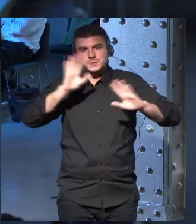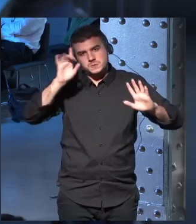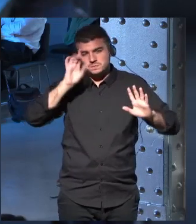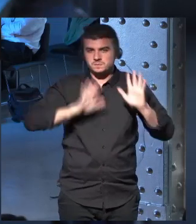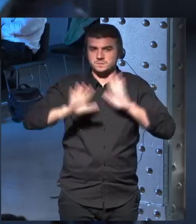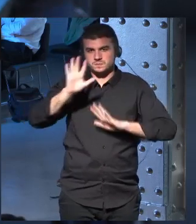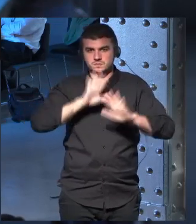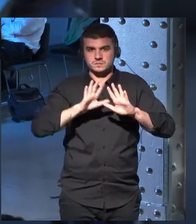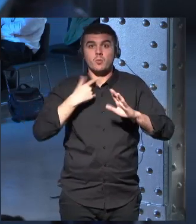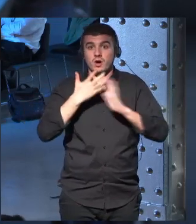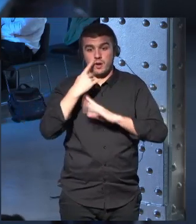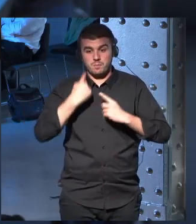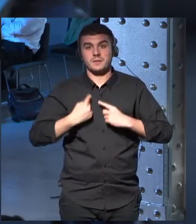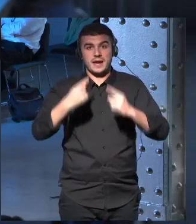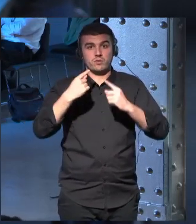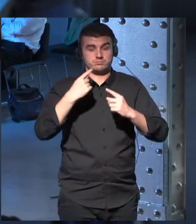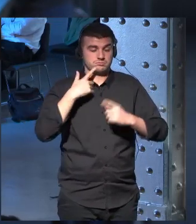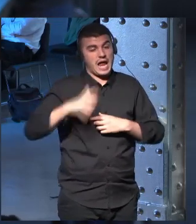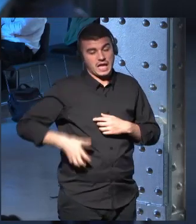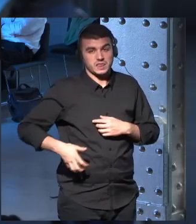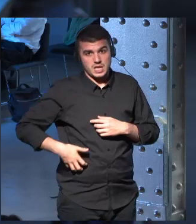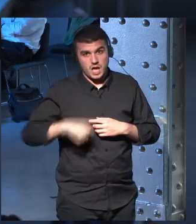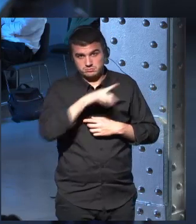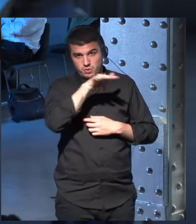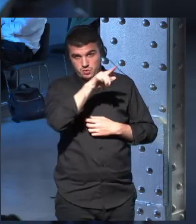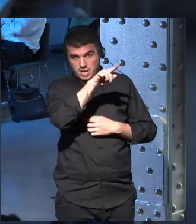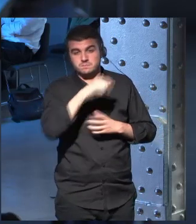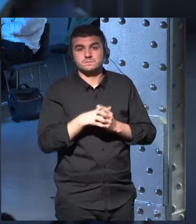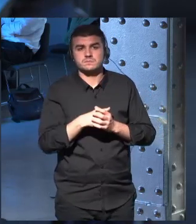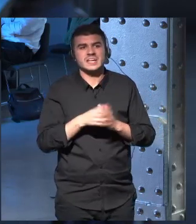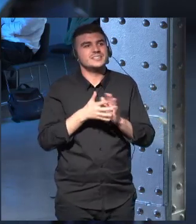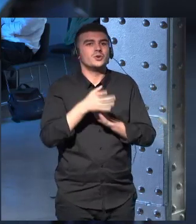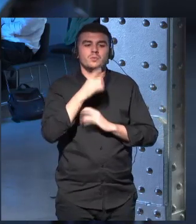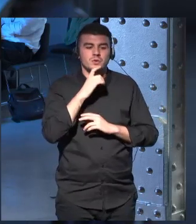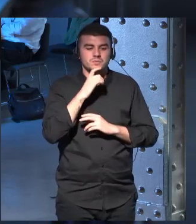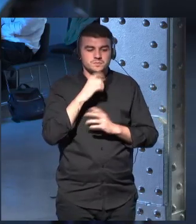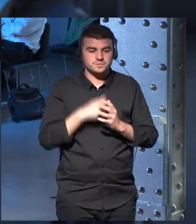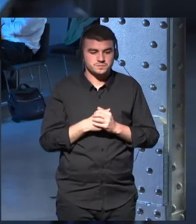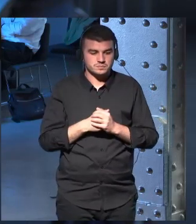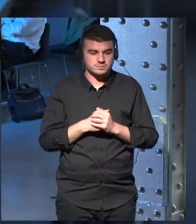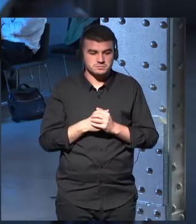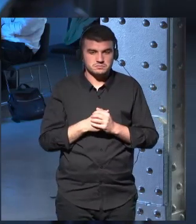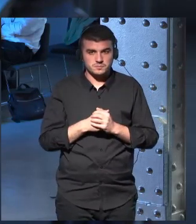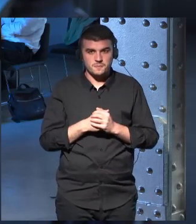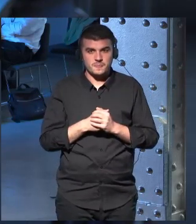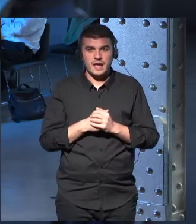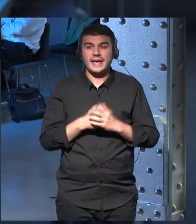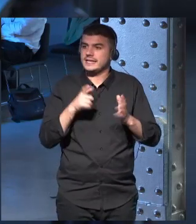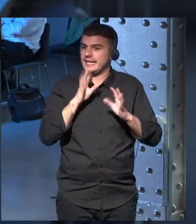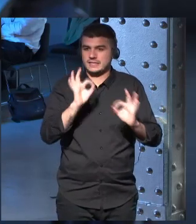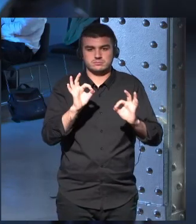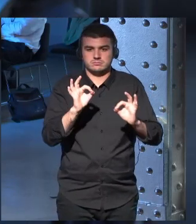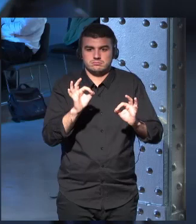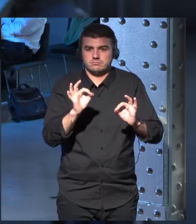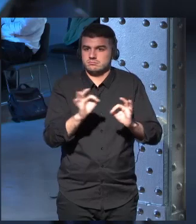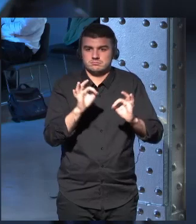Argentina is indeed a gesture and an intended gesture. Whether it is